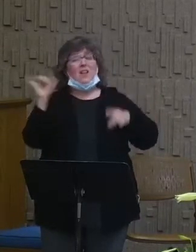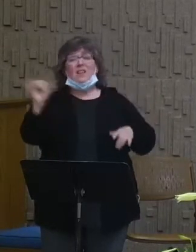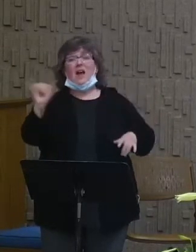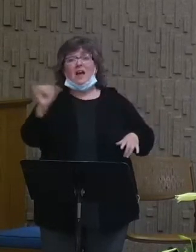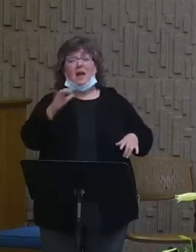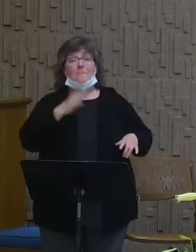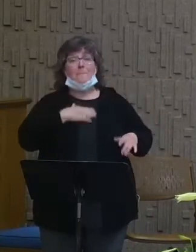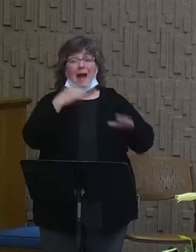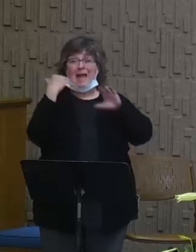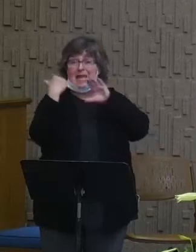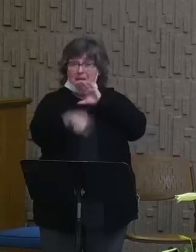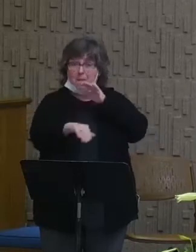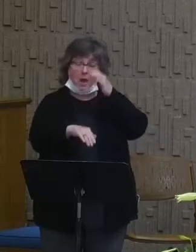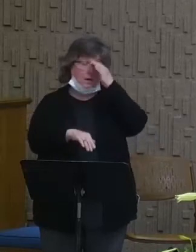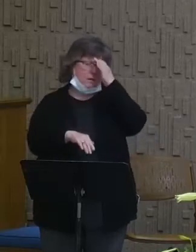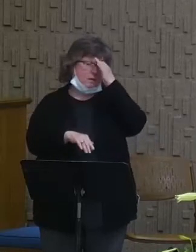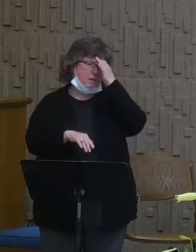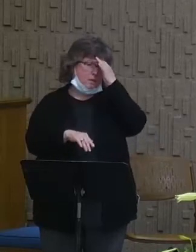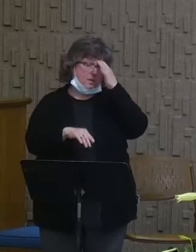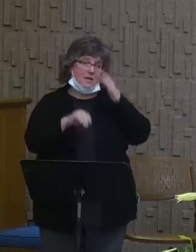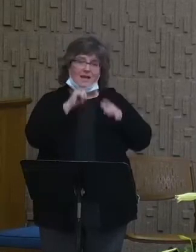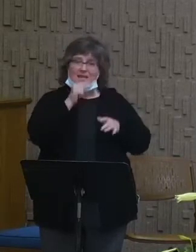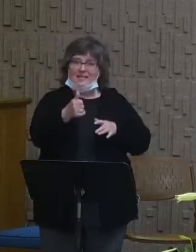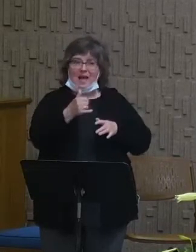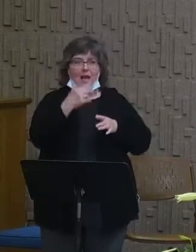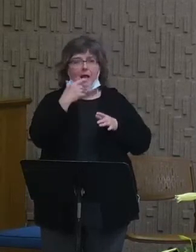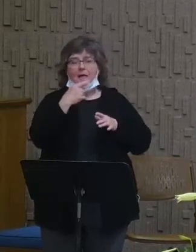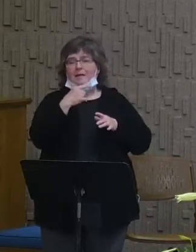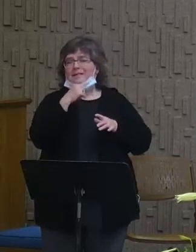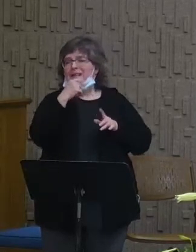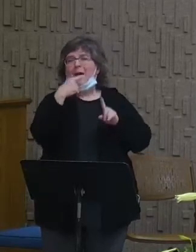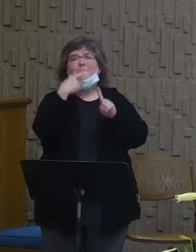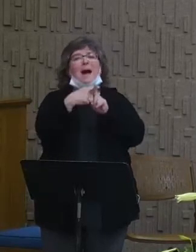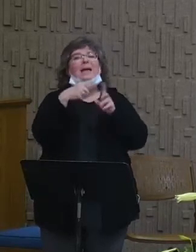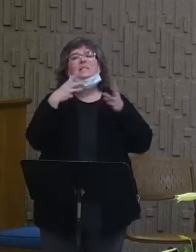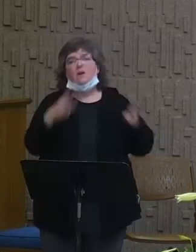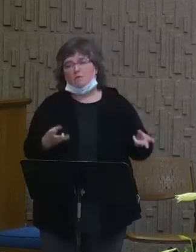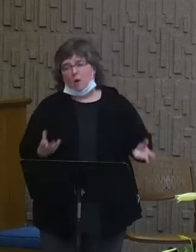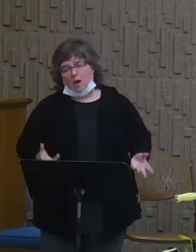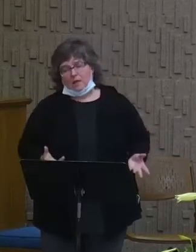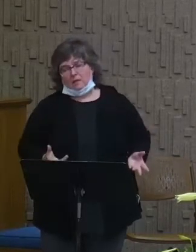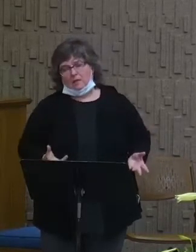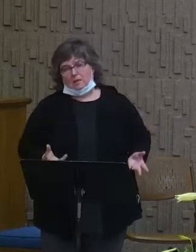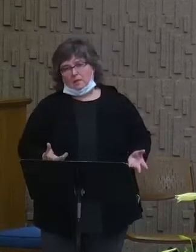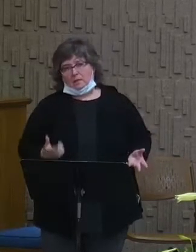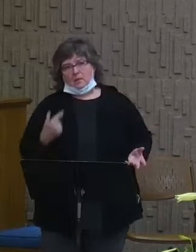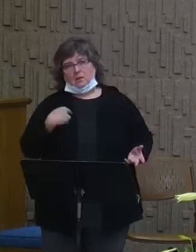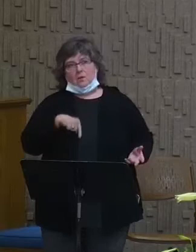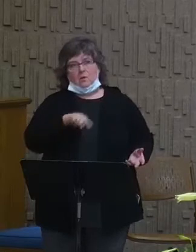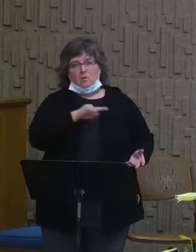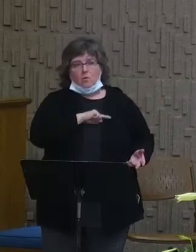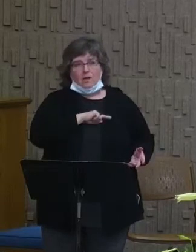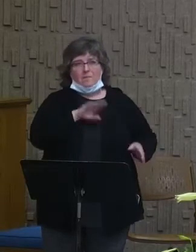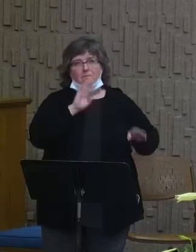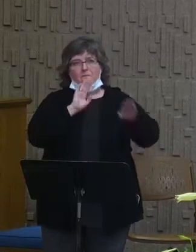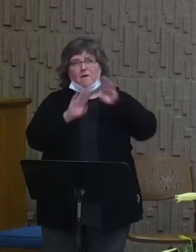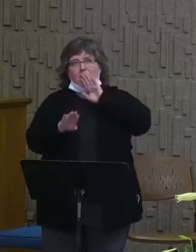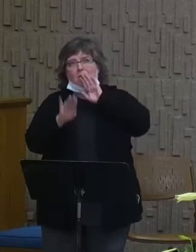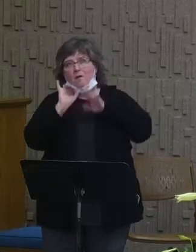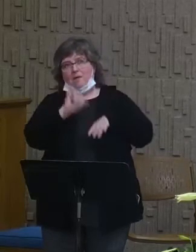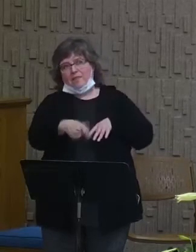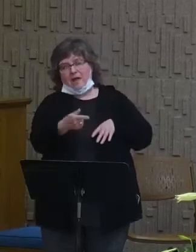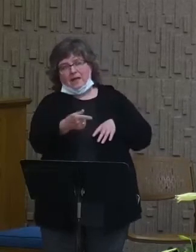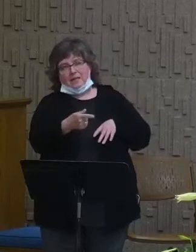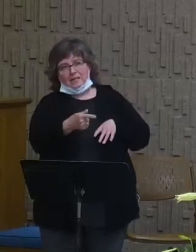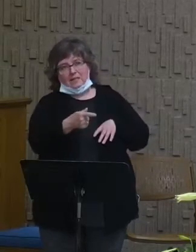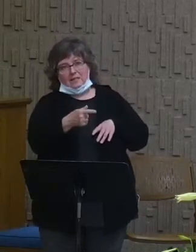know, my emails do, and usually not in a very positive way. We get a little frustrated and